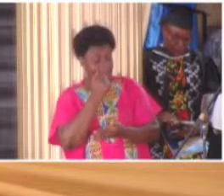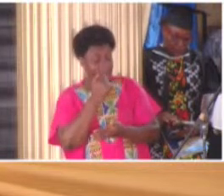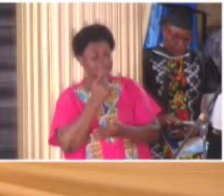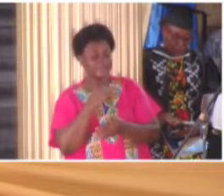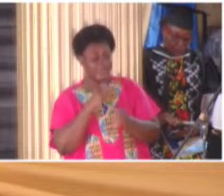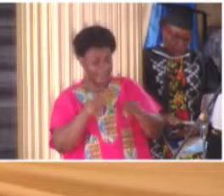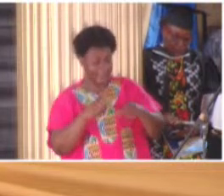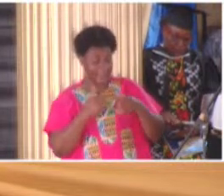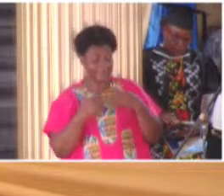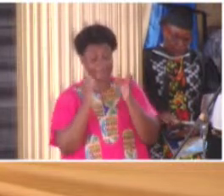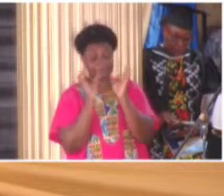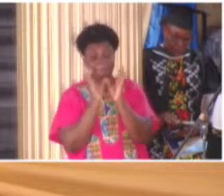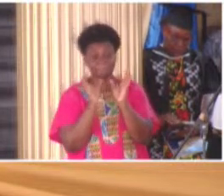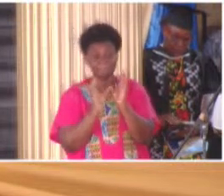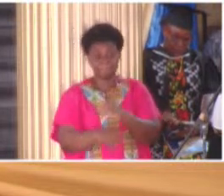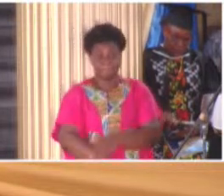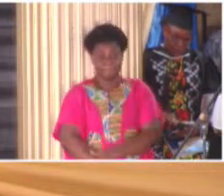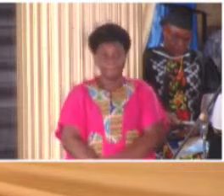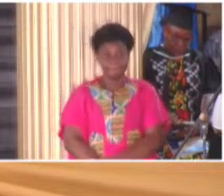their certificates.